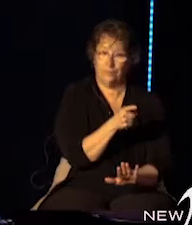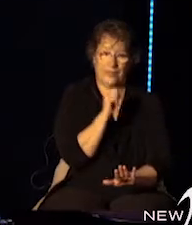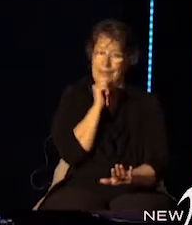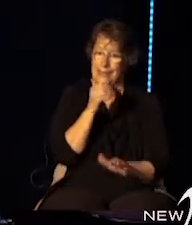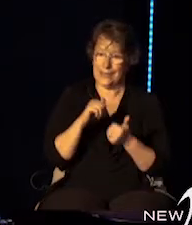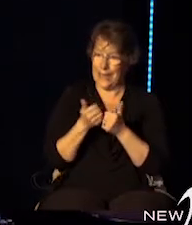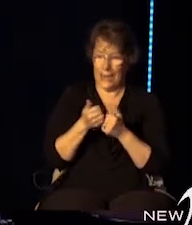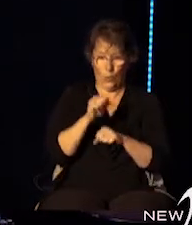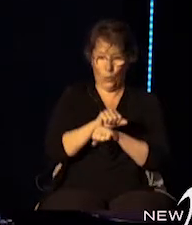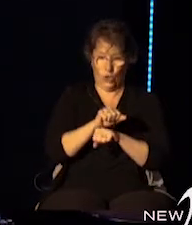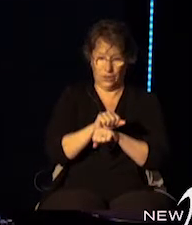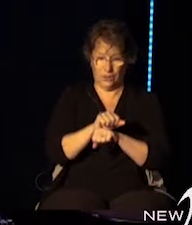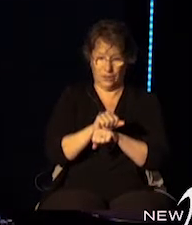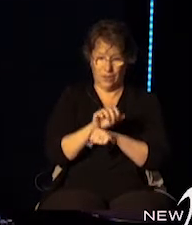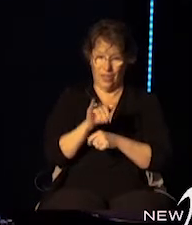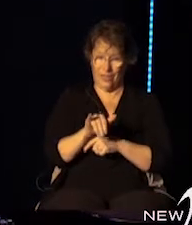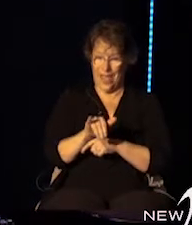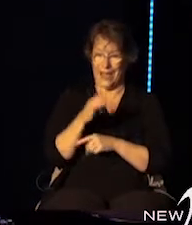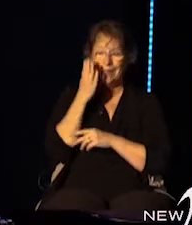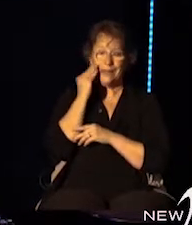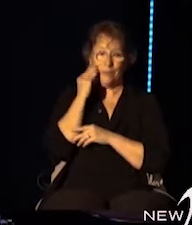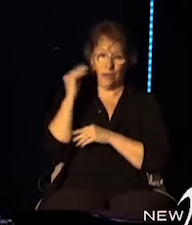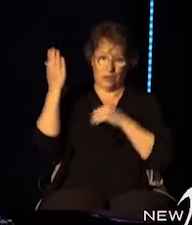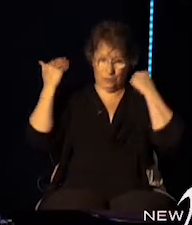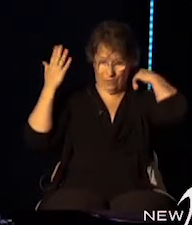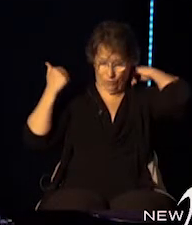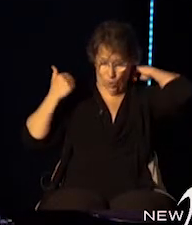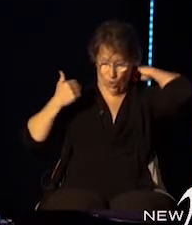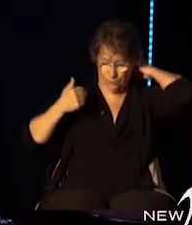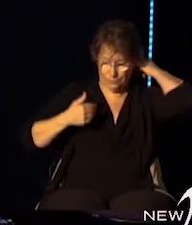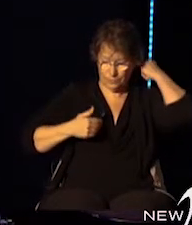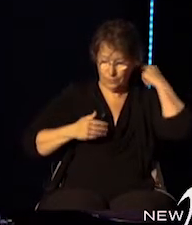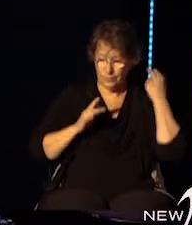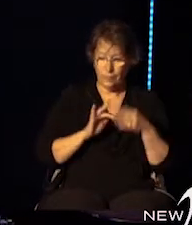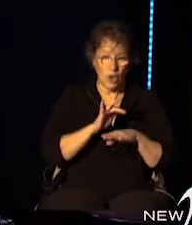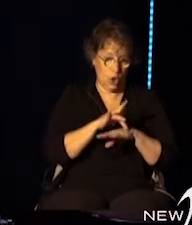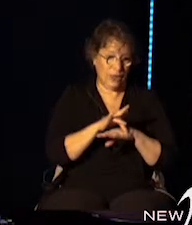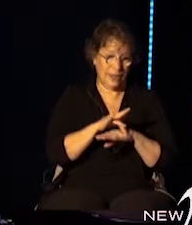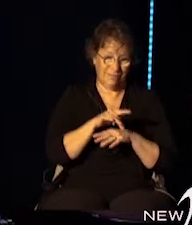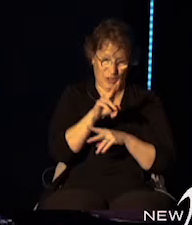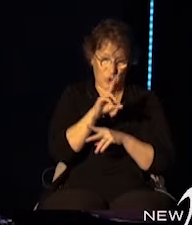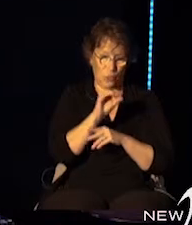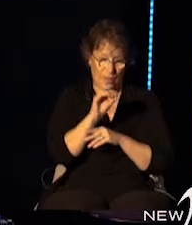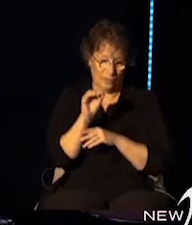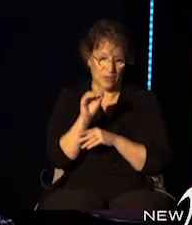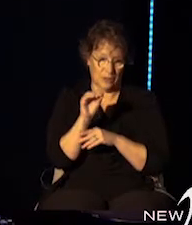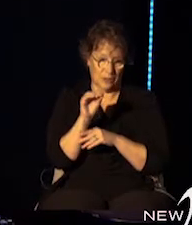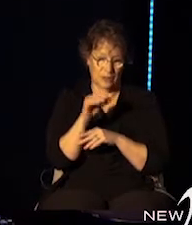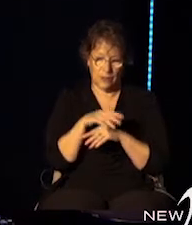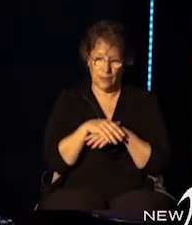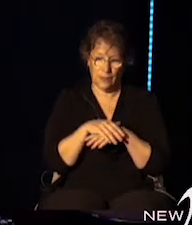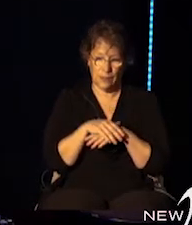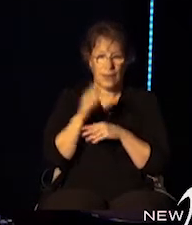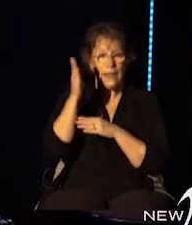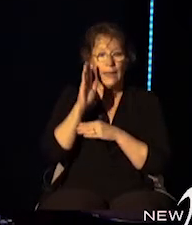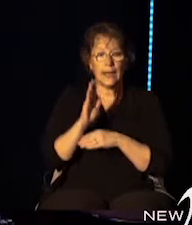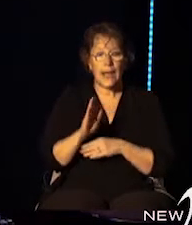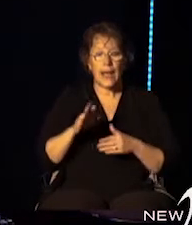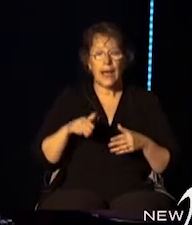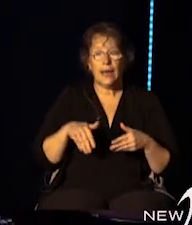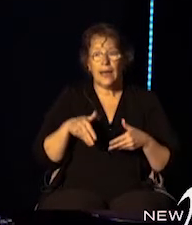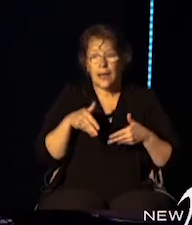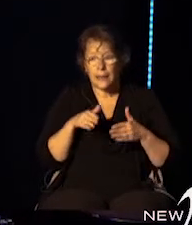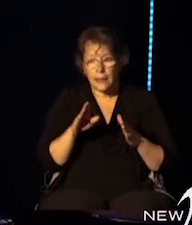In that season of my life, in those years, in the early 2000s, God led us